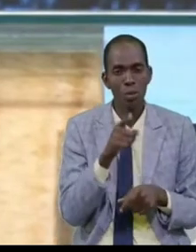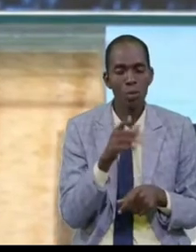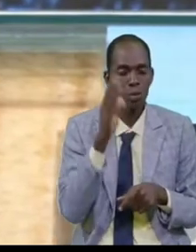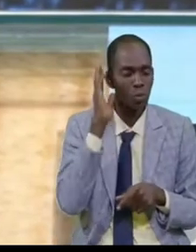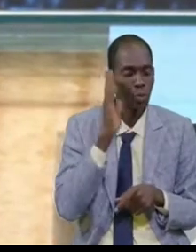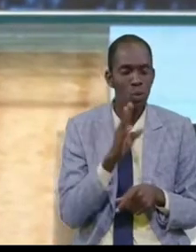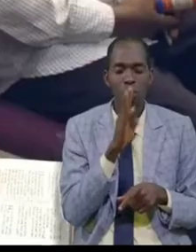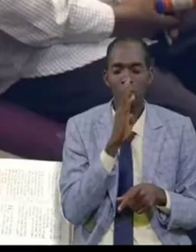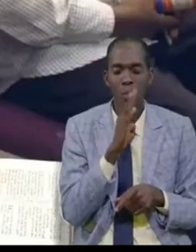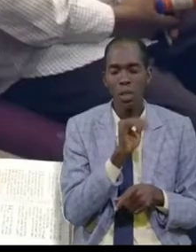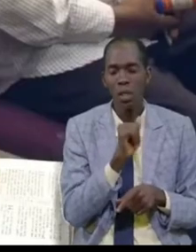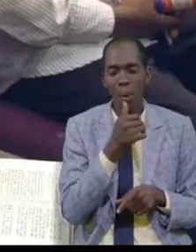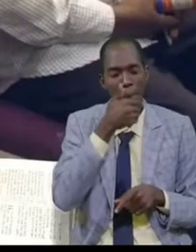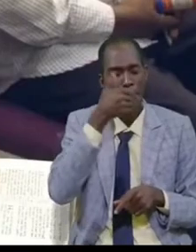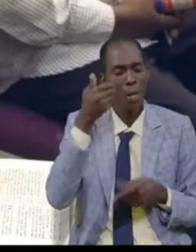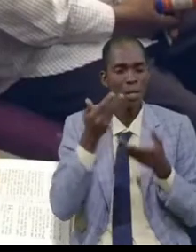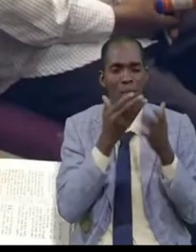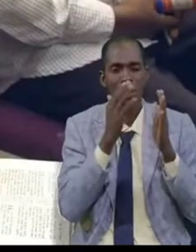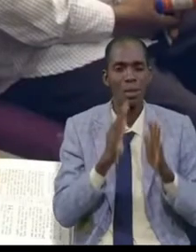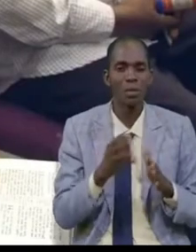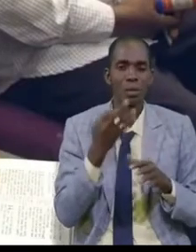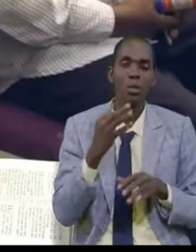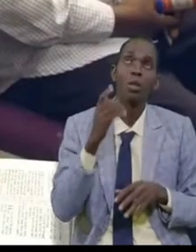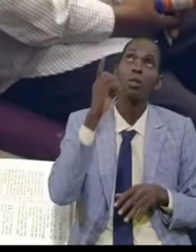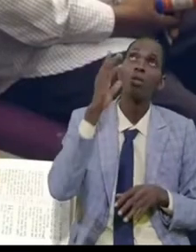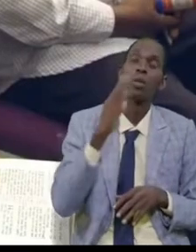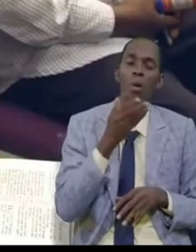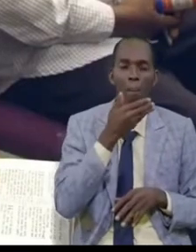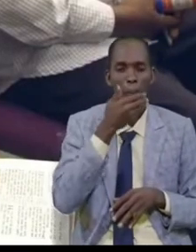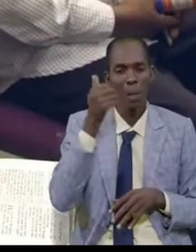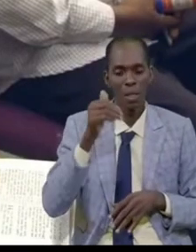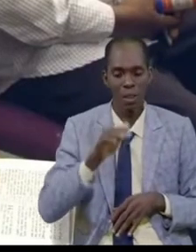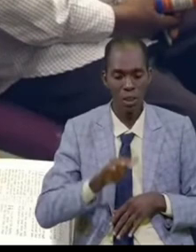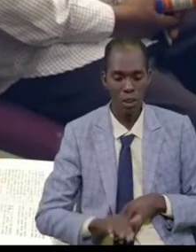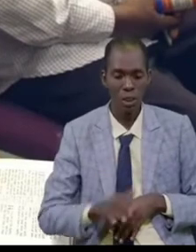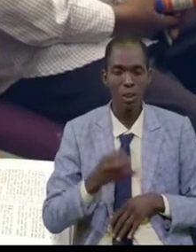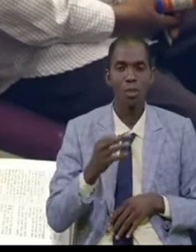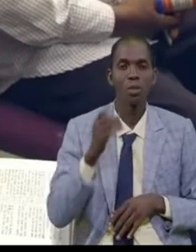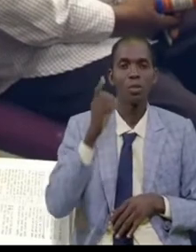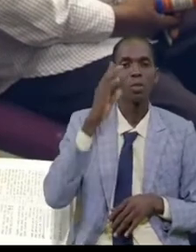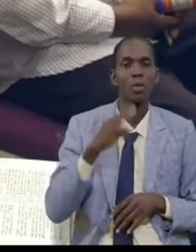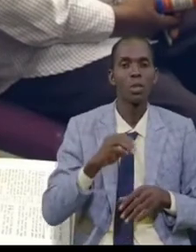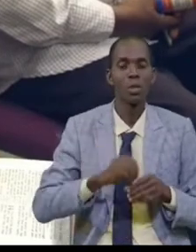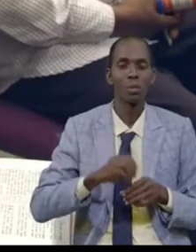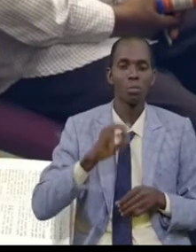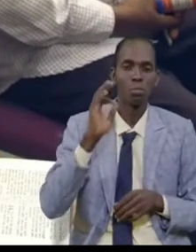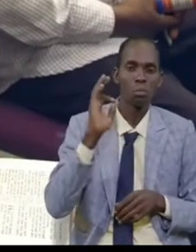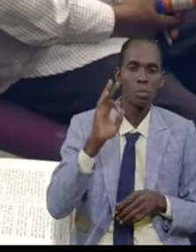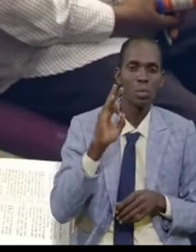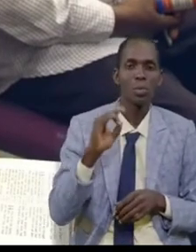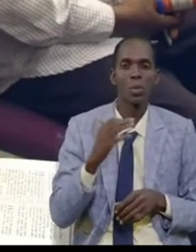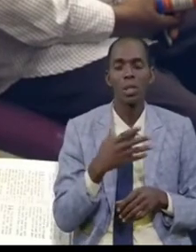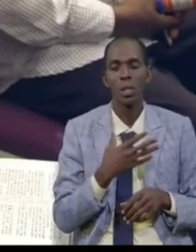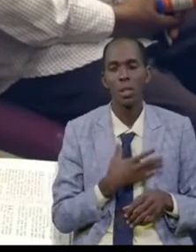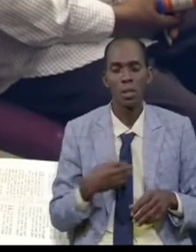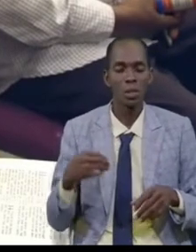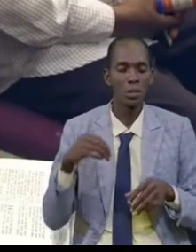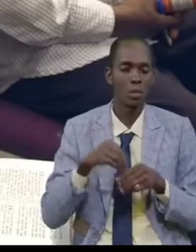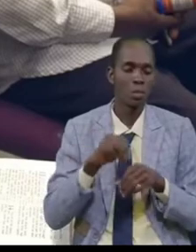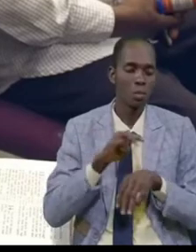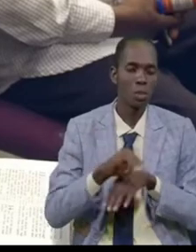a better servant of God, a better child of God in ministry as ambassadors